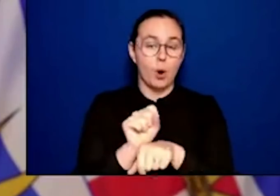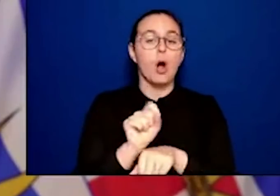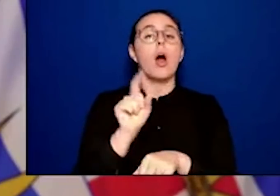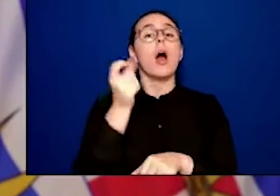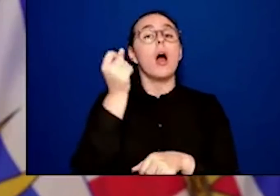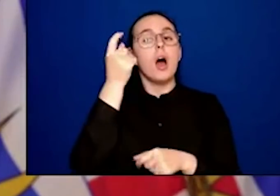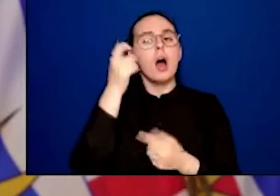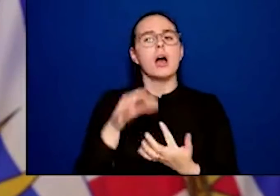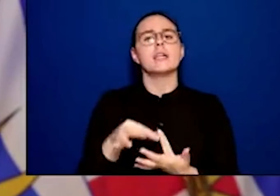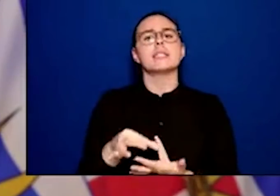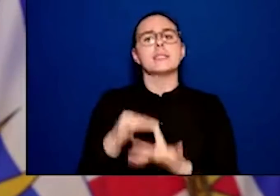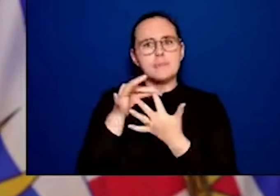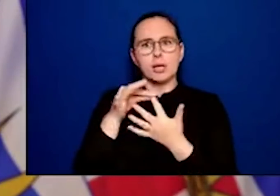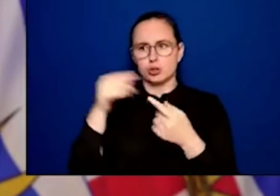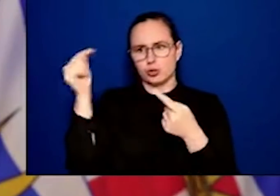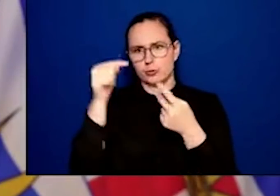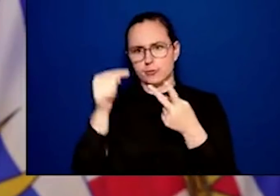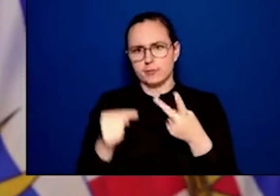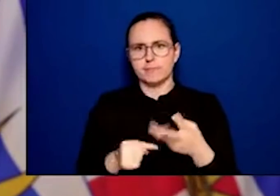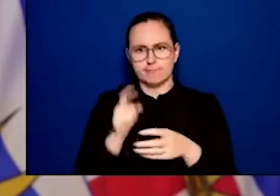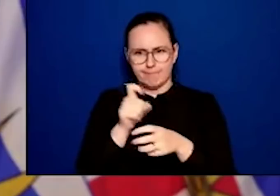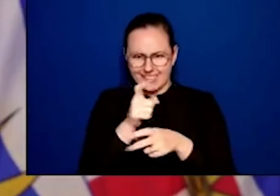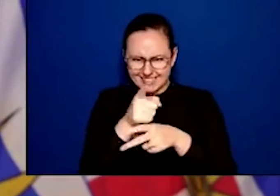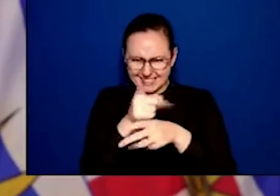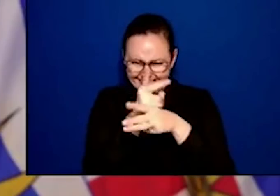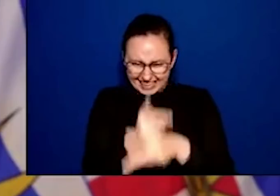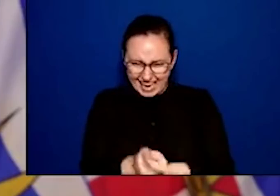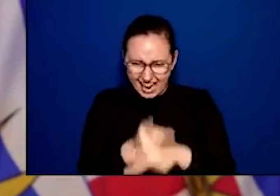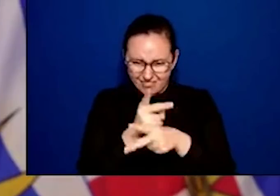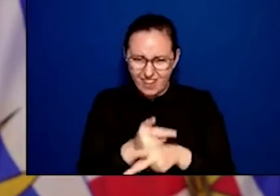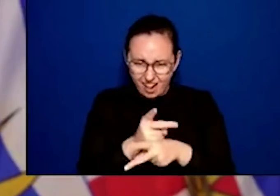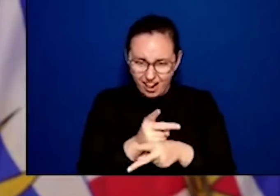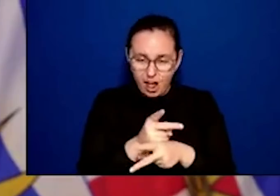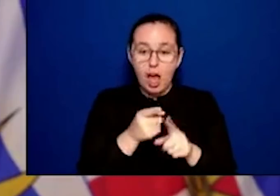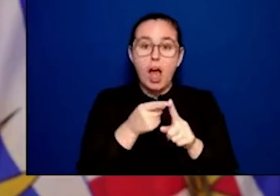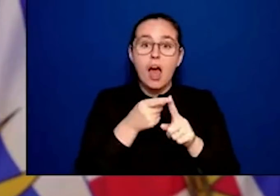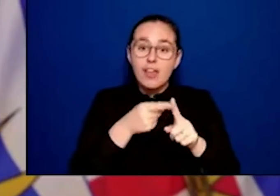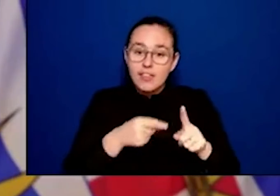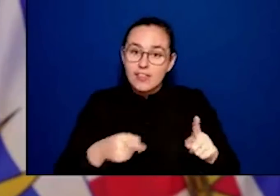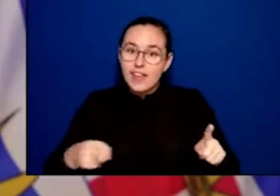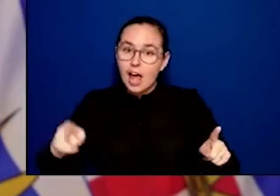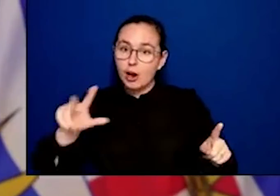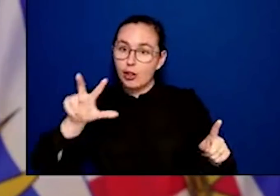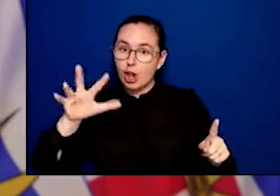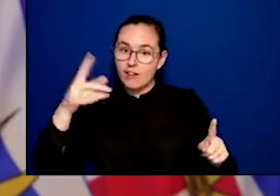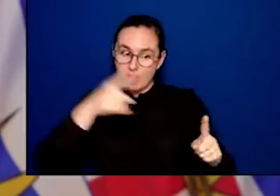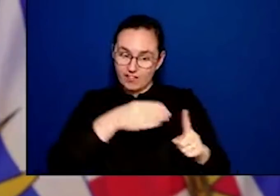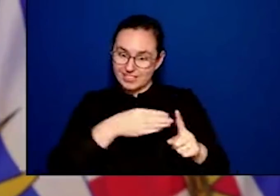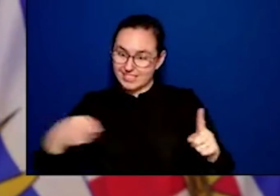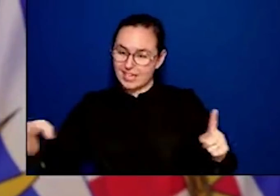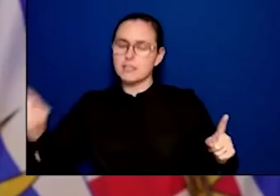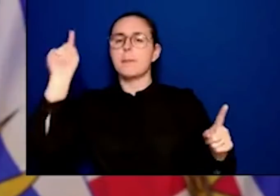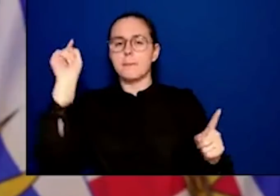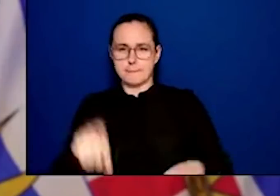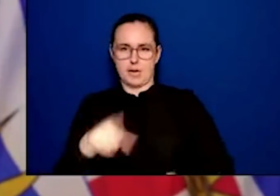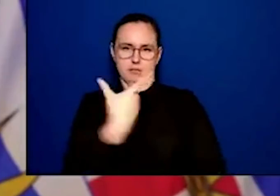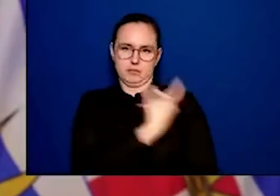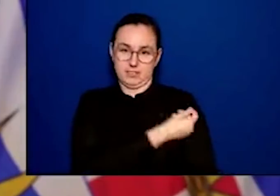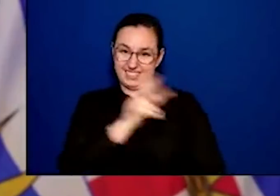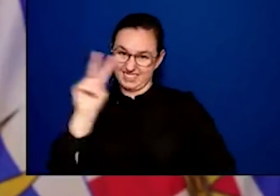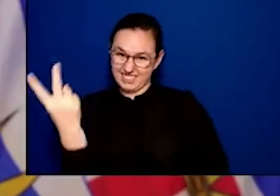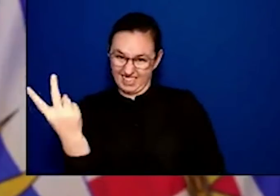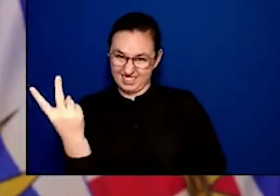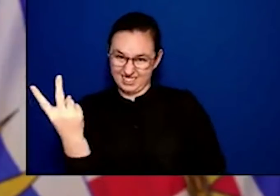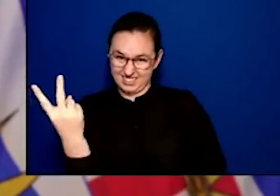35 days after the first. Anybody hired after October 25th will need to be fully vaccinated to work